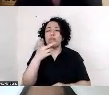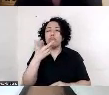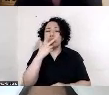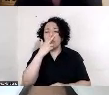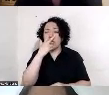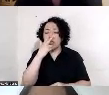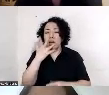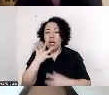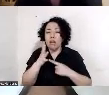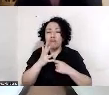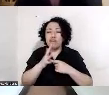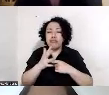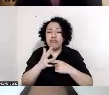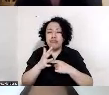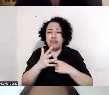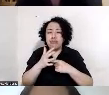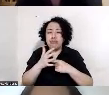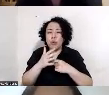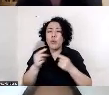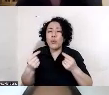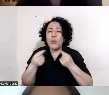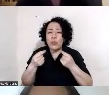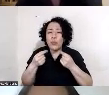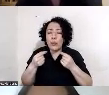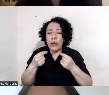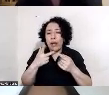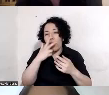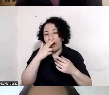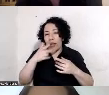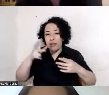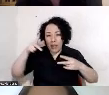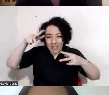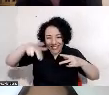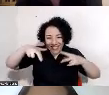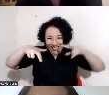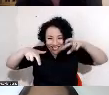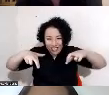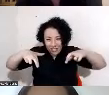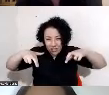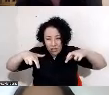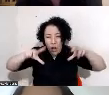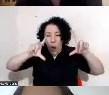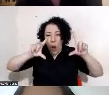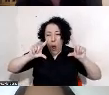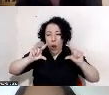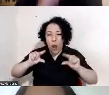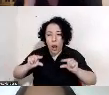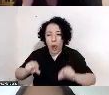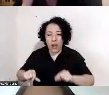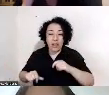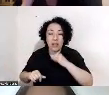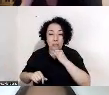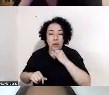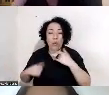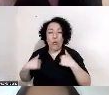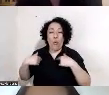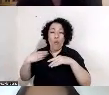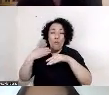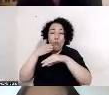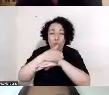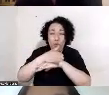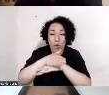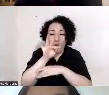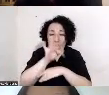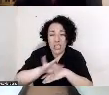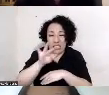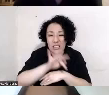bateria social. E algo que já descarregava toda a bateria social deles era ir para a escola, ir para a faculdade. Descarregava tudo. Então,